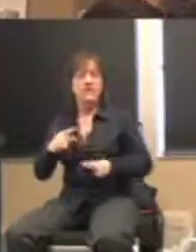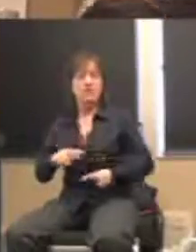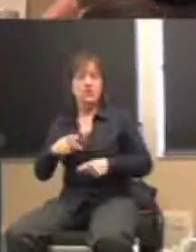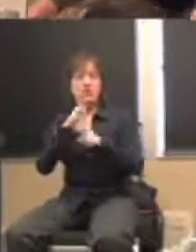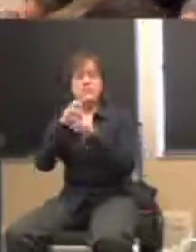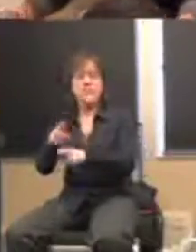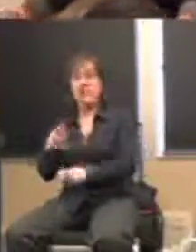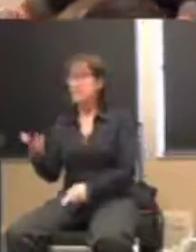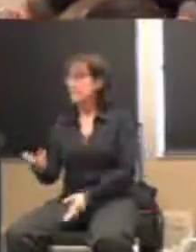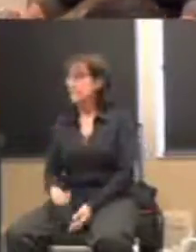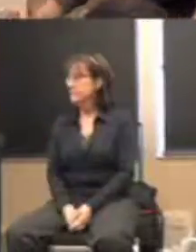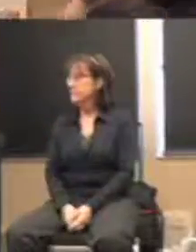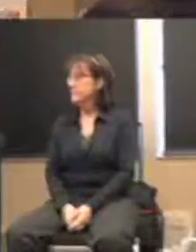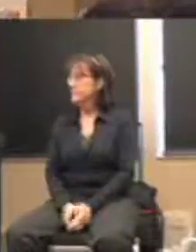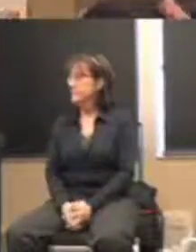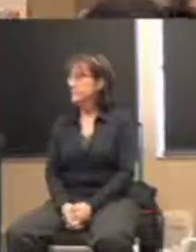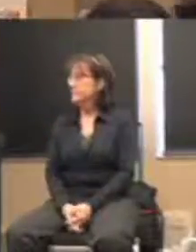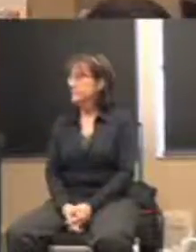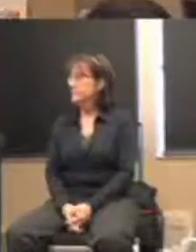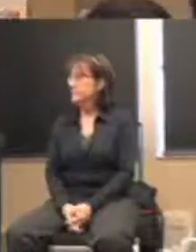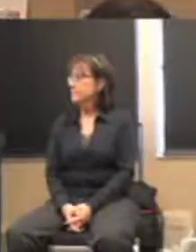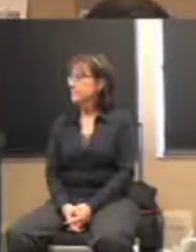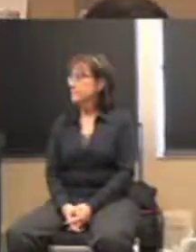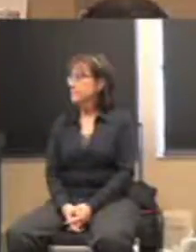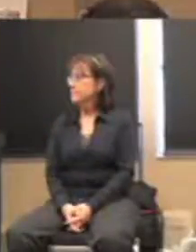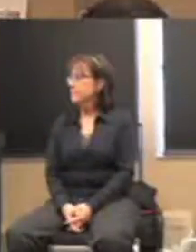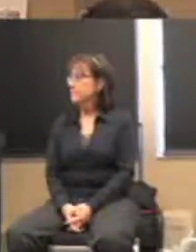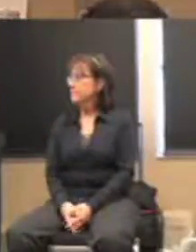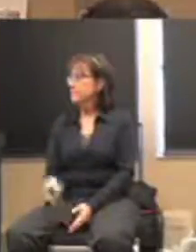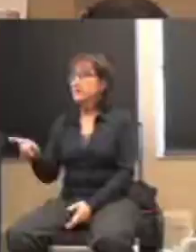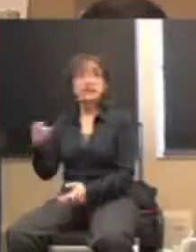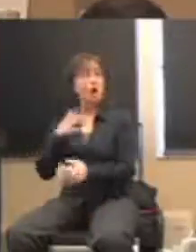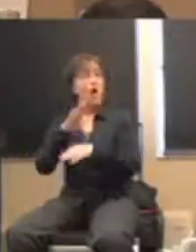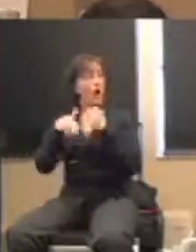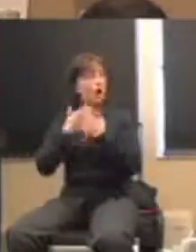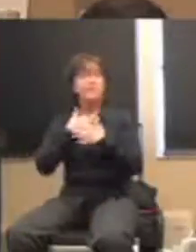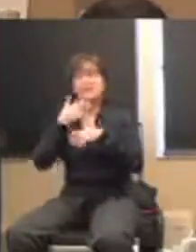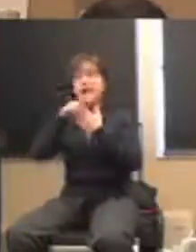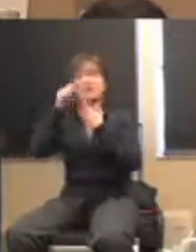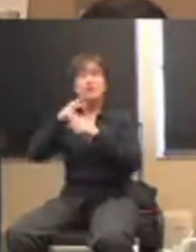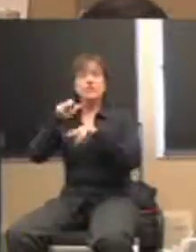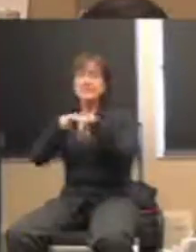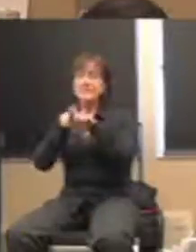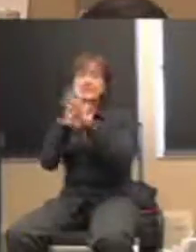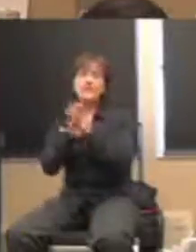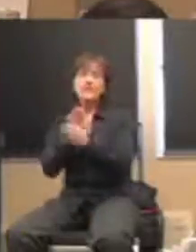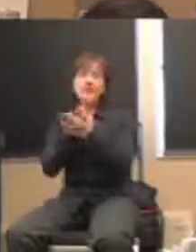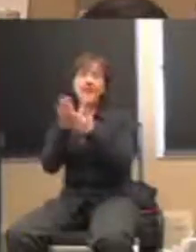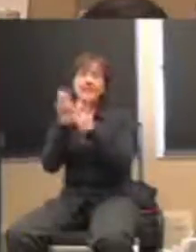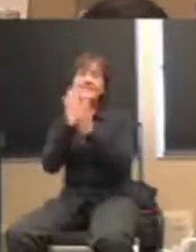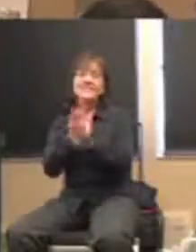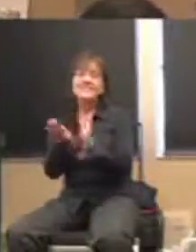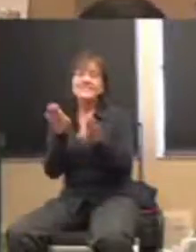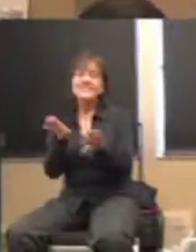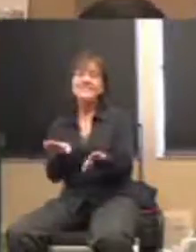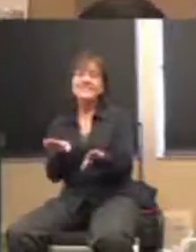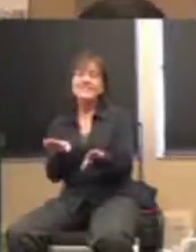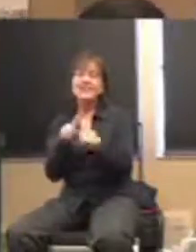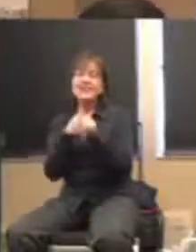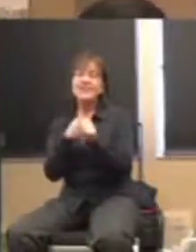to have an item. Usually you're doing this And at a all table. of my students always sit so nice and compliant in their chairs.